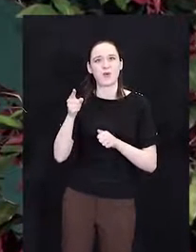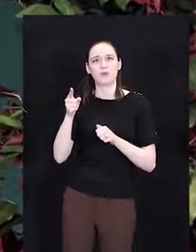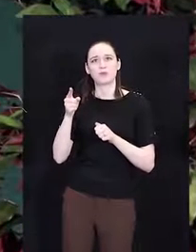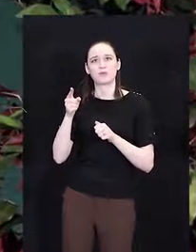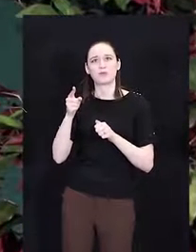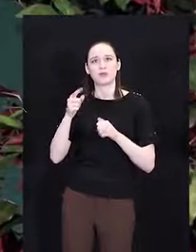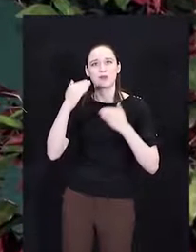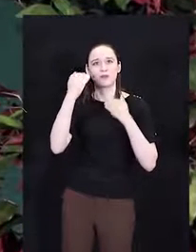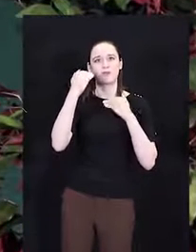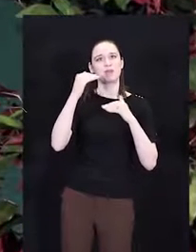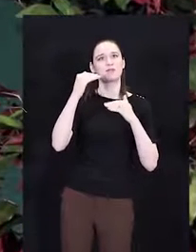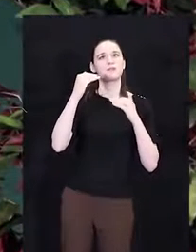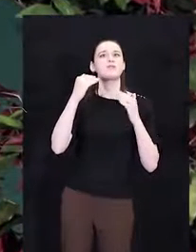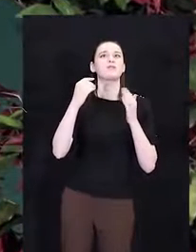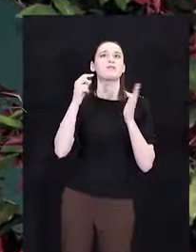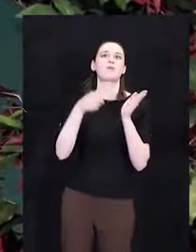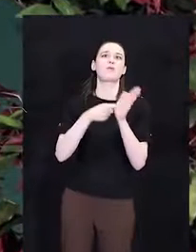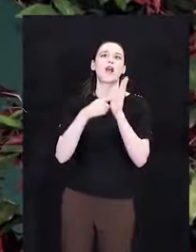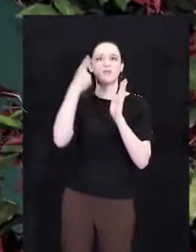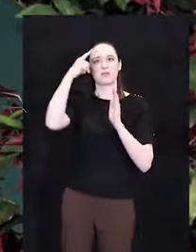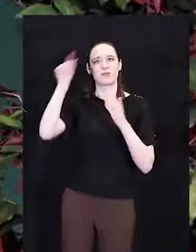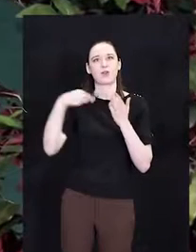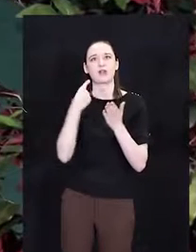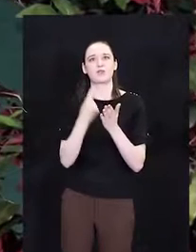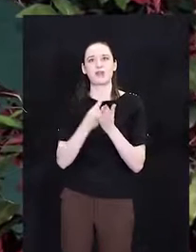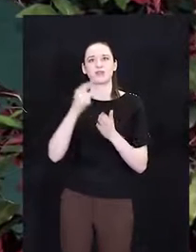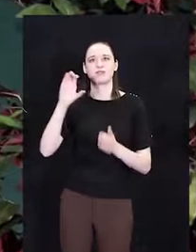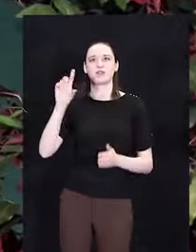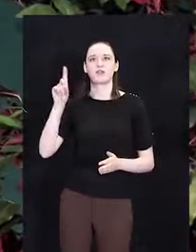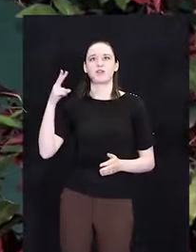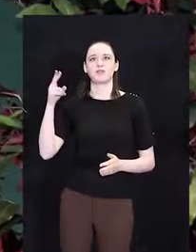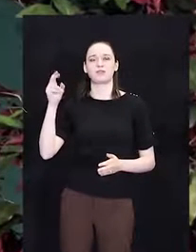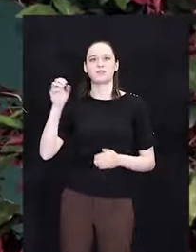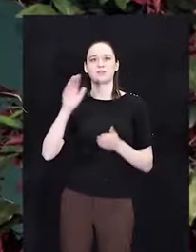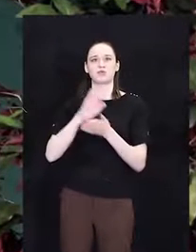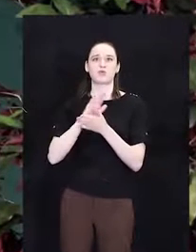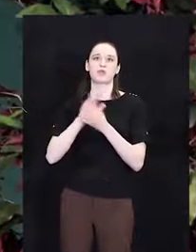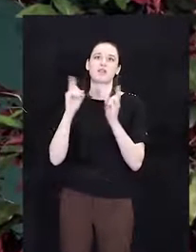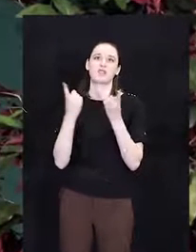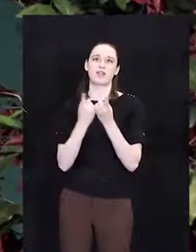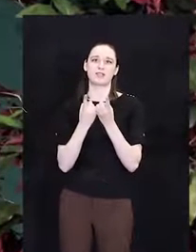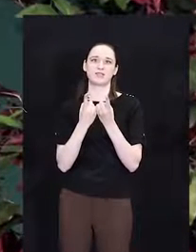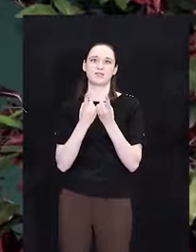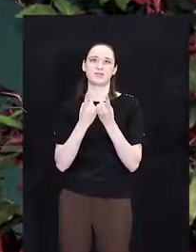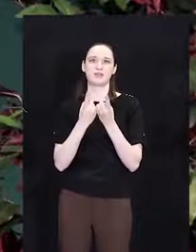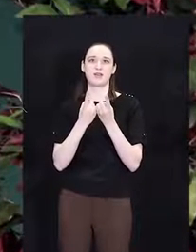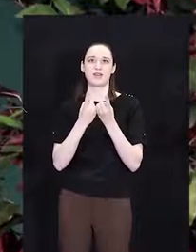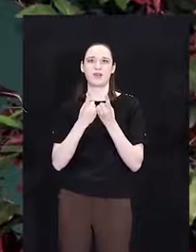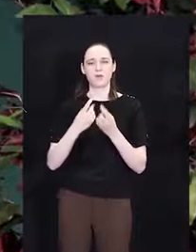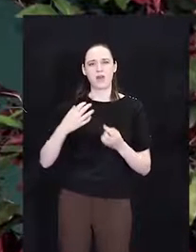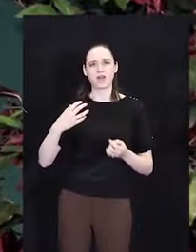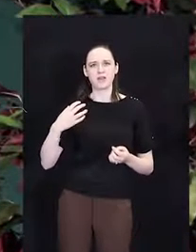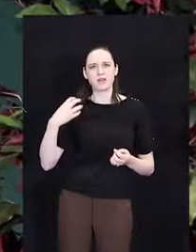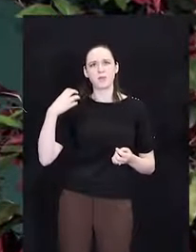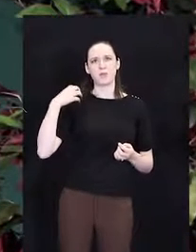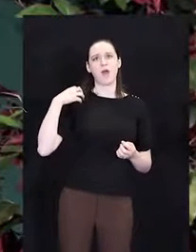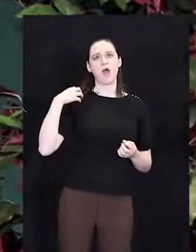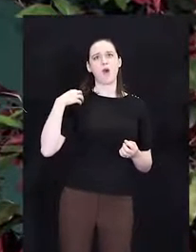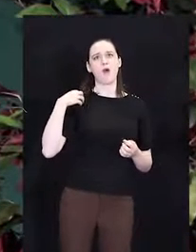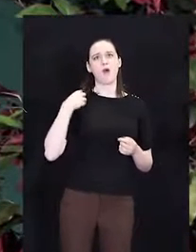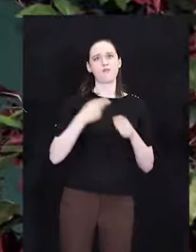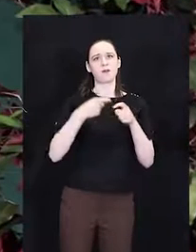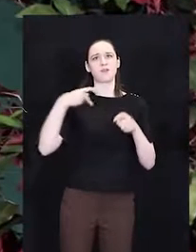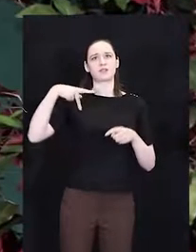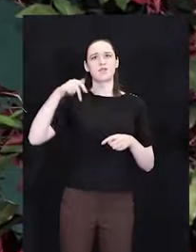for graduation from the Central Dauphin School District. By the power vested in me by the Commonwealth of